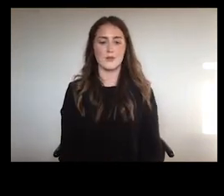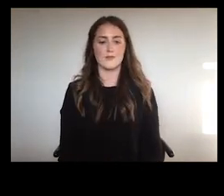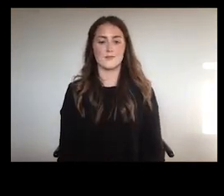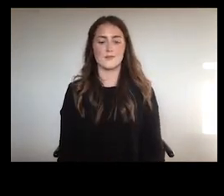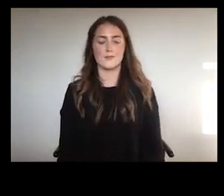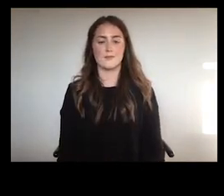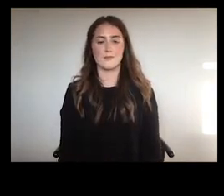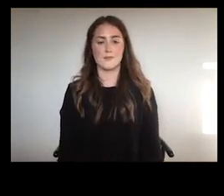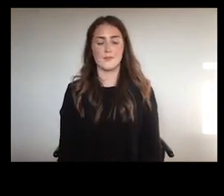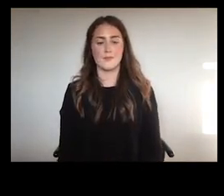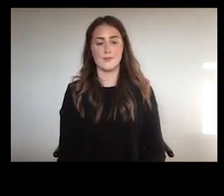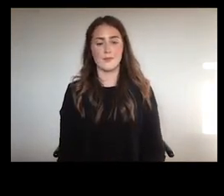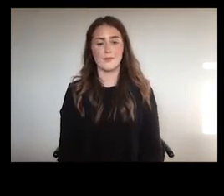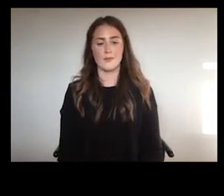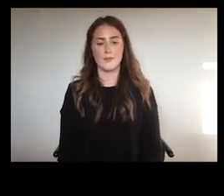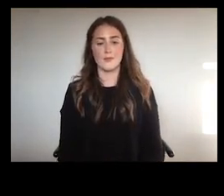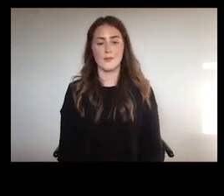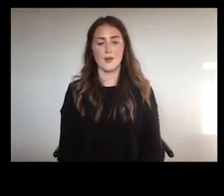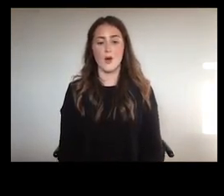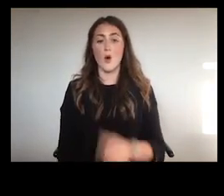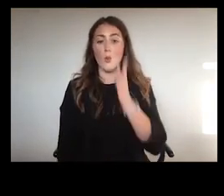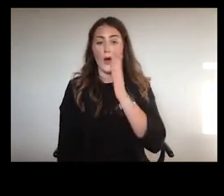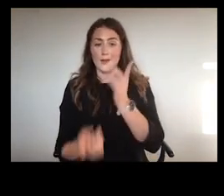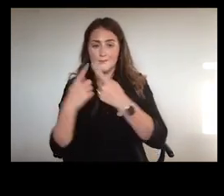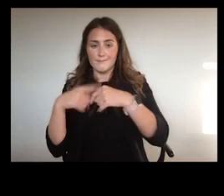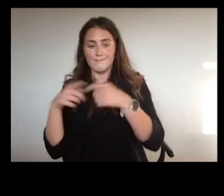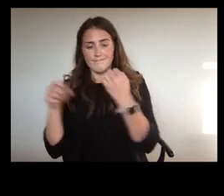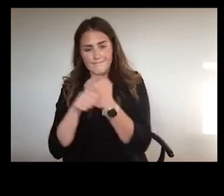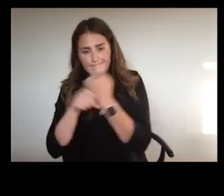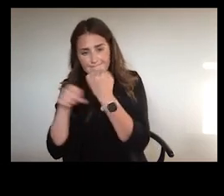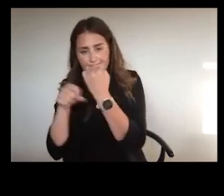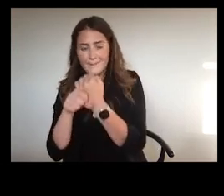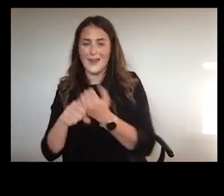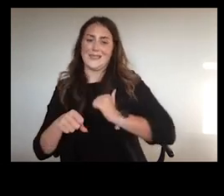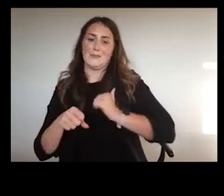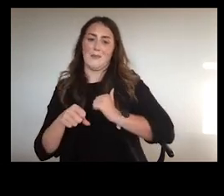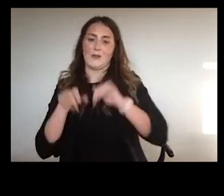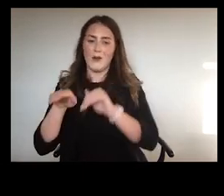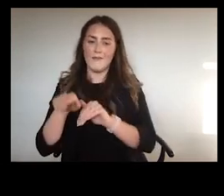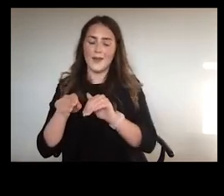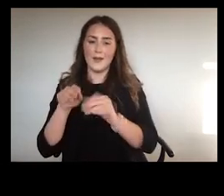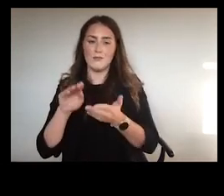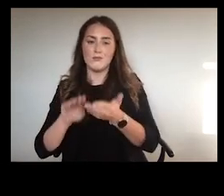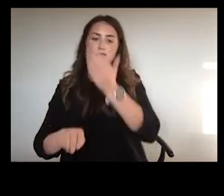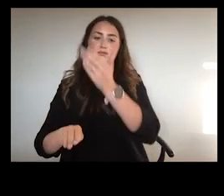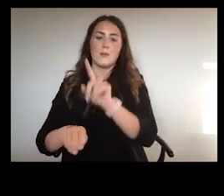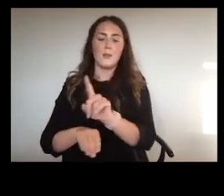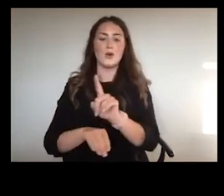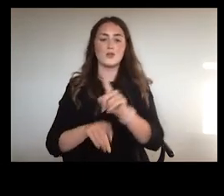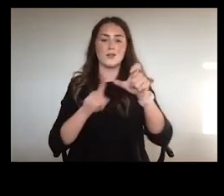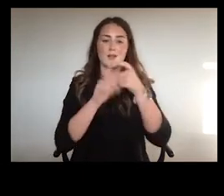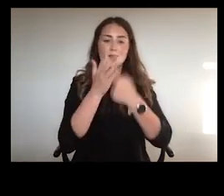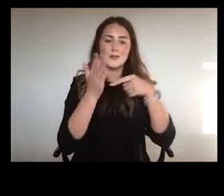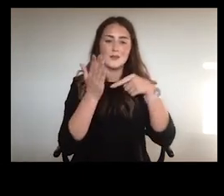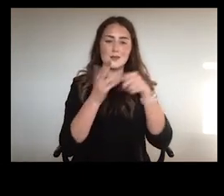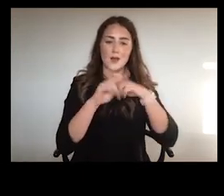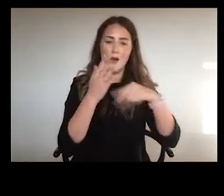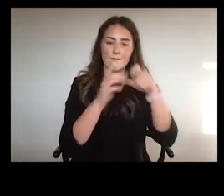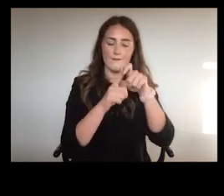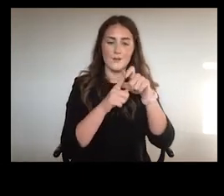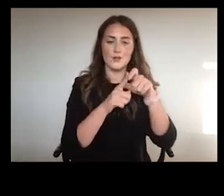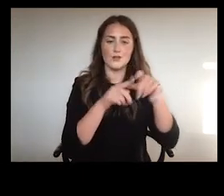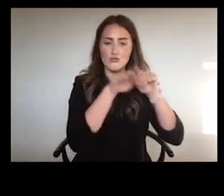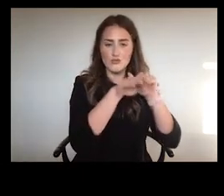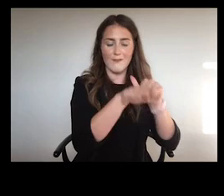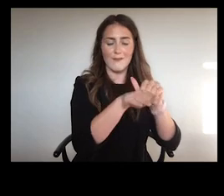congestion is predicted to increase on some roads, particularly those close to the project. But when built, the level of daily traffic